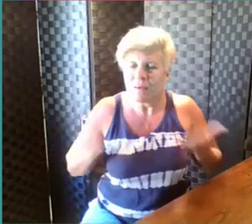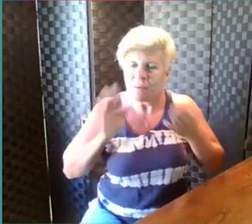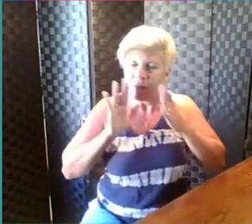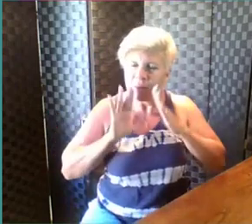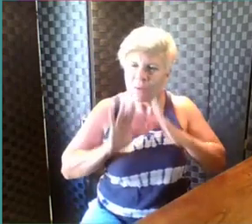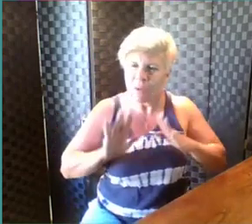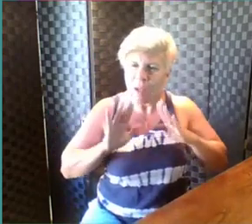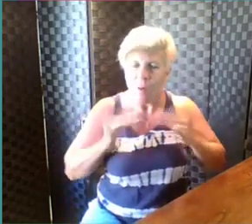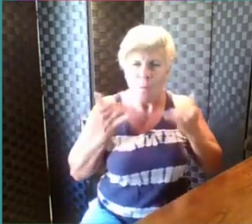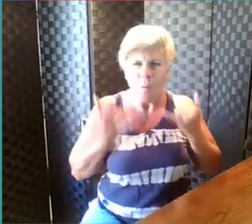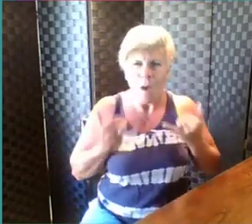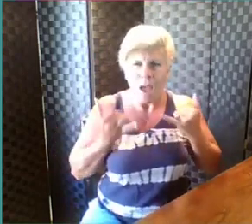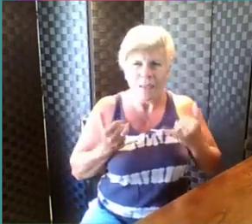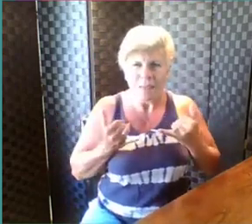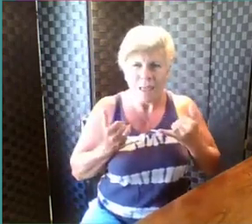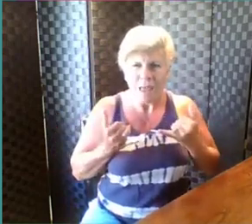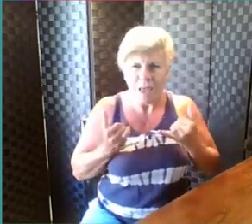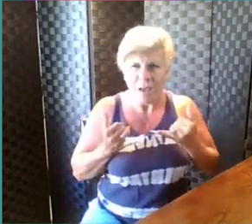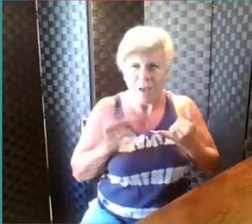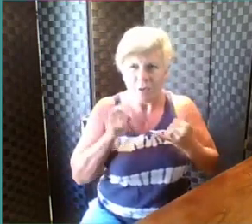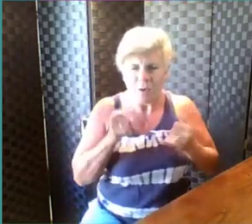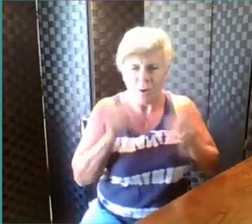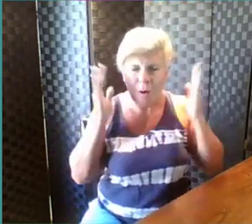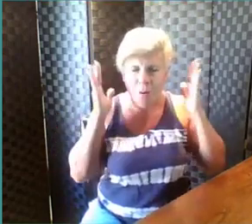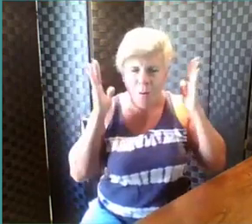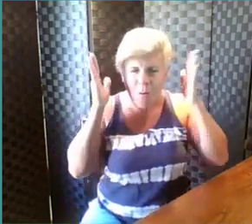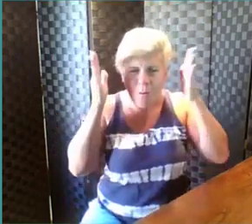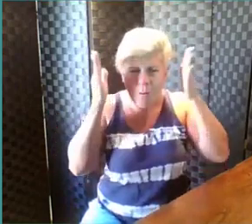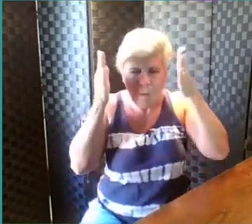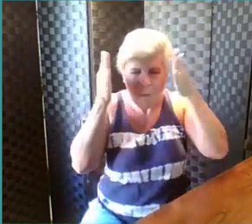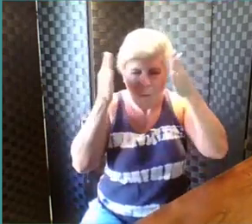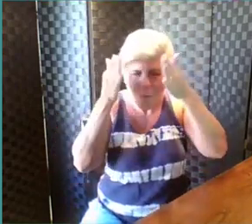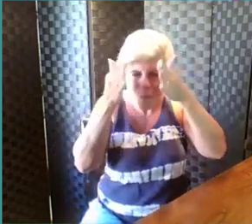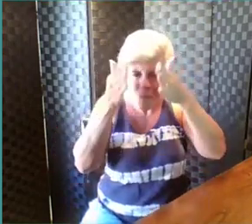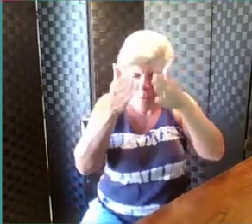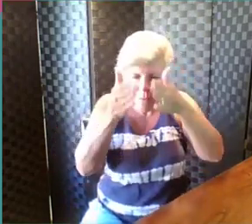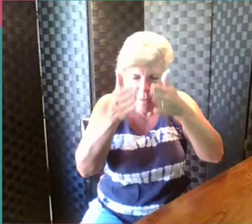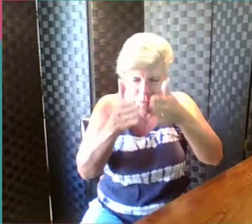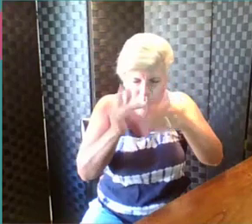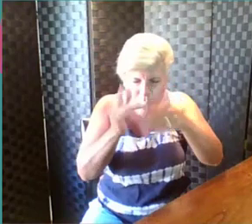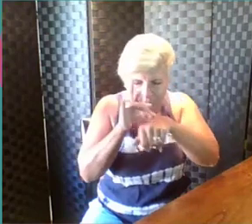In this moment, you are mindful. Do you notice that?